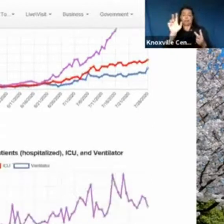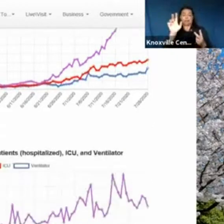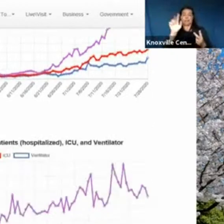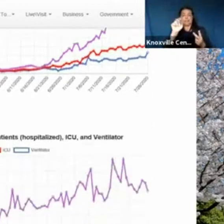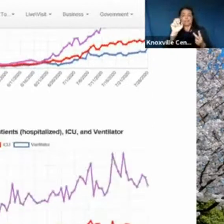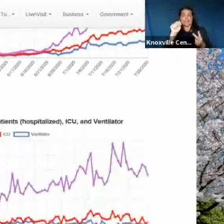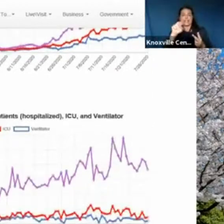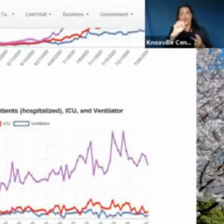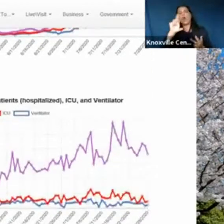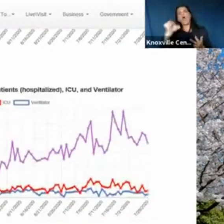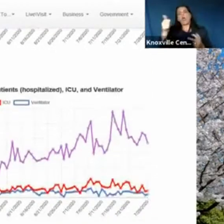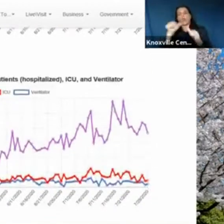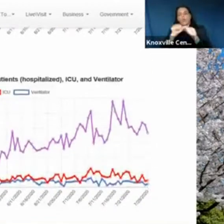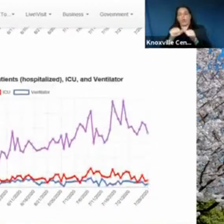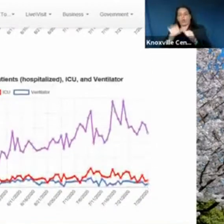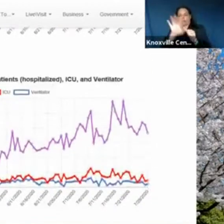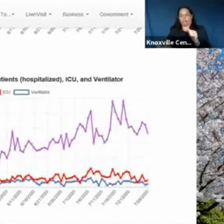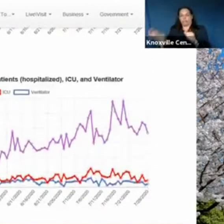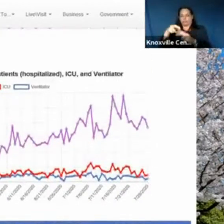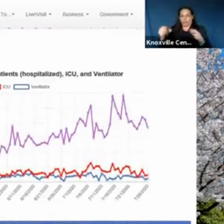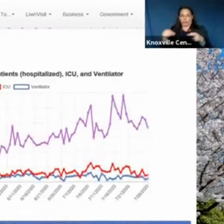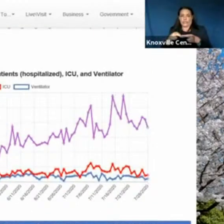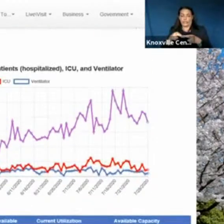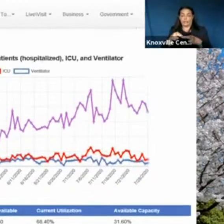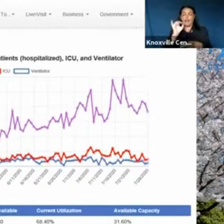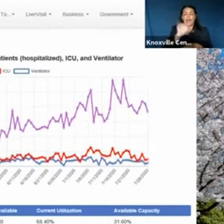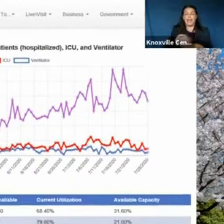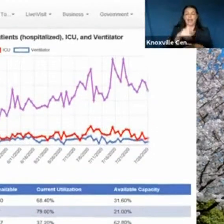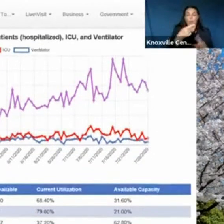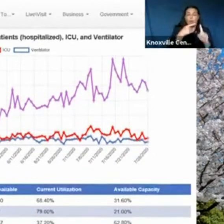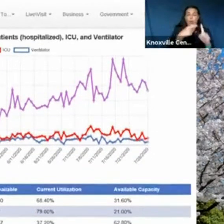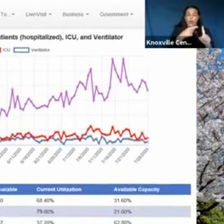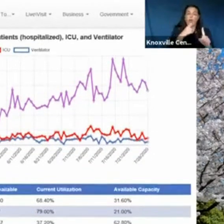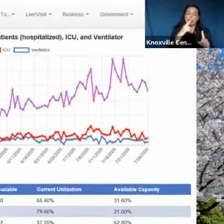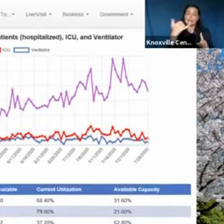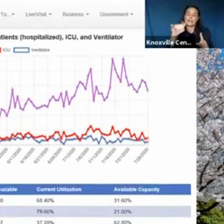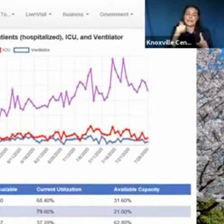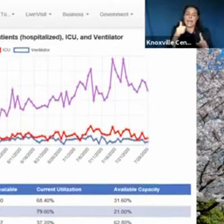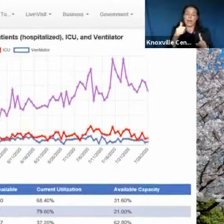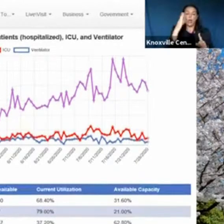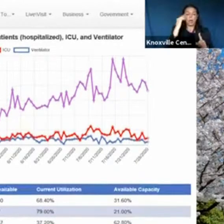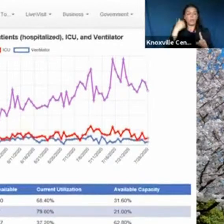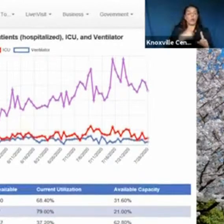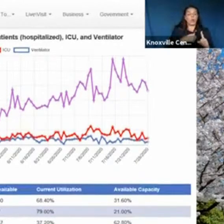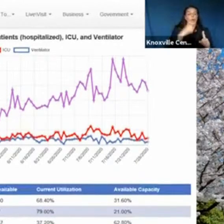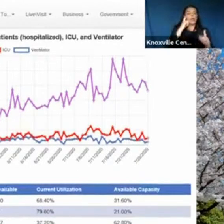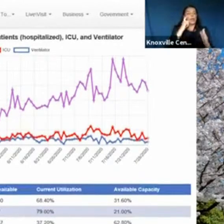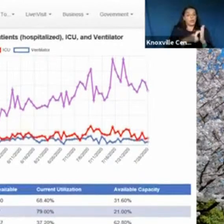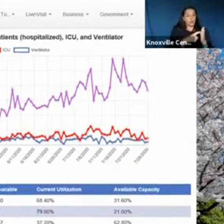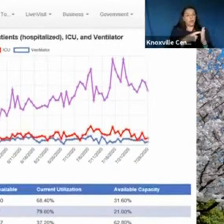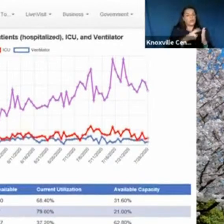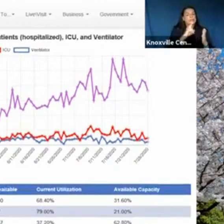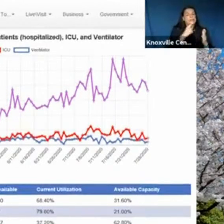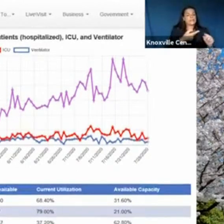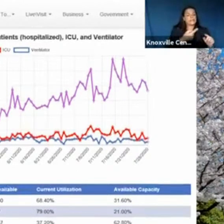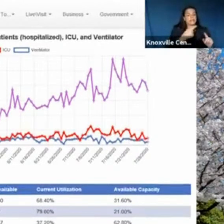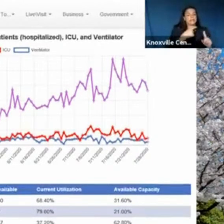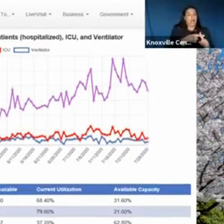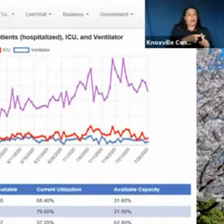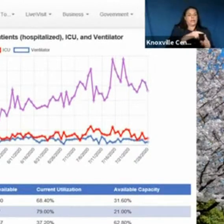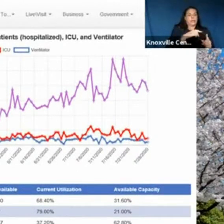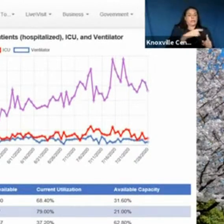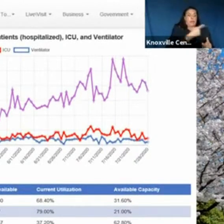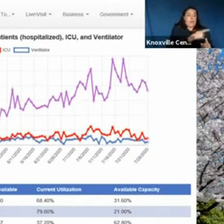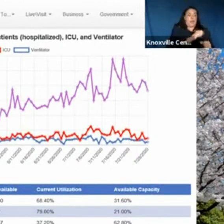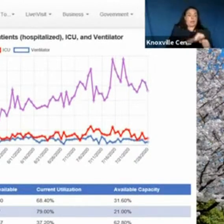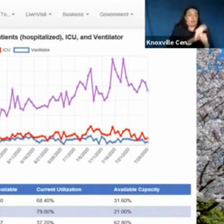this benchmark, the traffic light is yellow. We did experience days of statistically significant increases regarding positive patients and